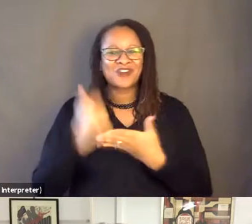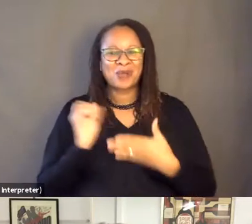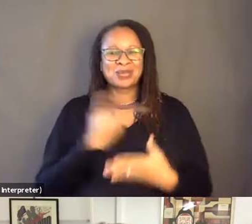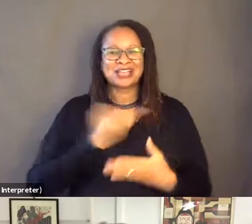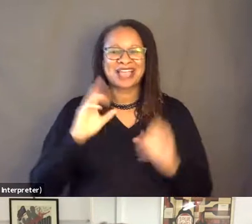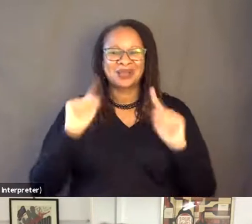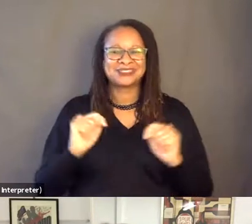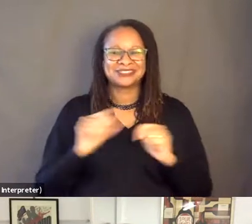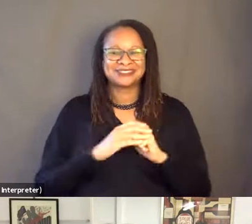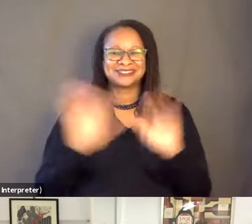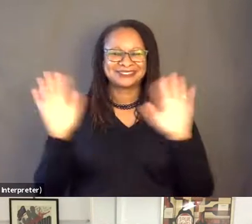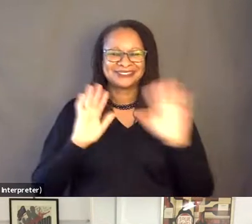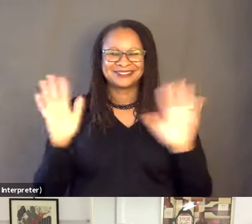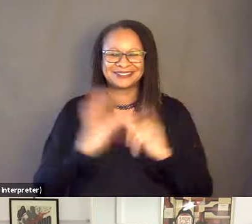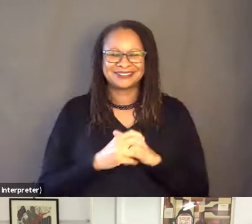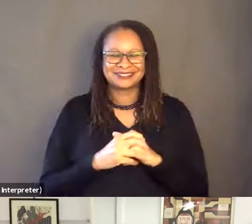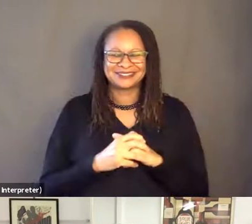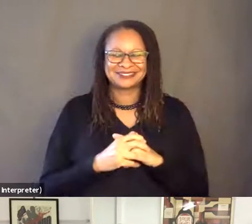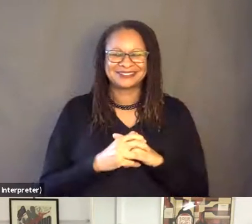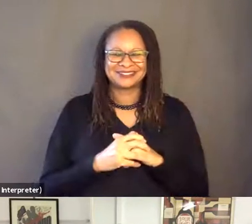you for helping us out. Thank you. Thank you so much for having us.